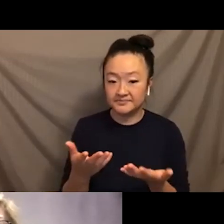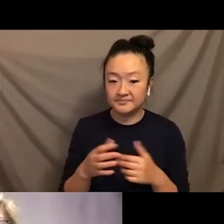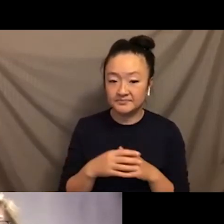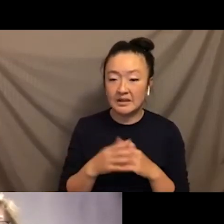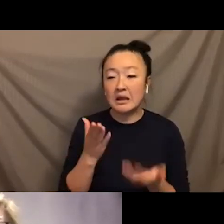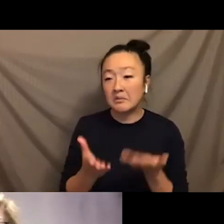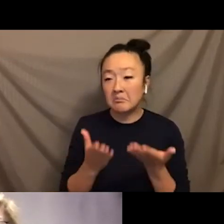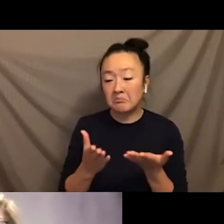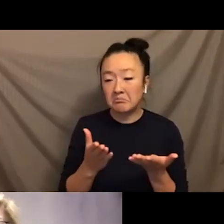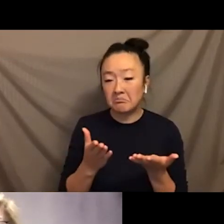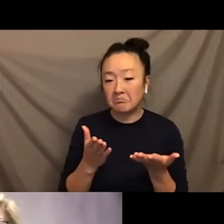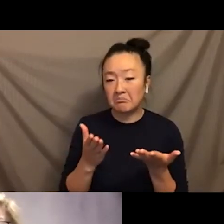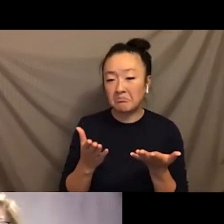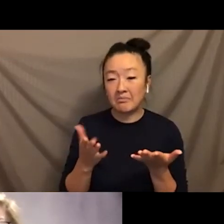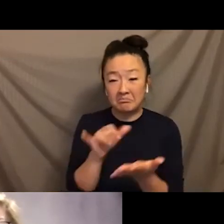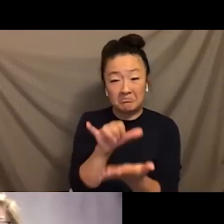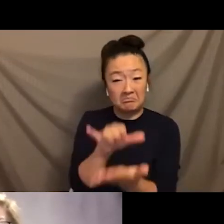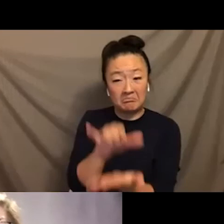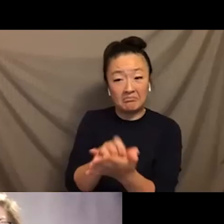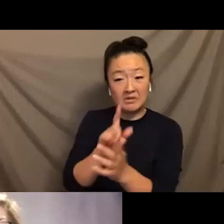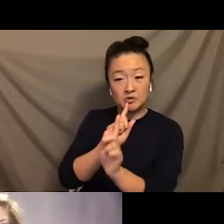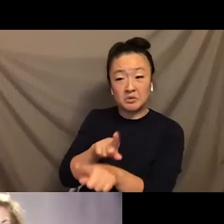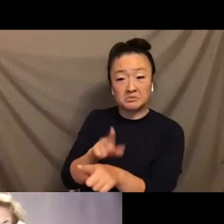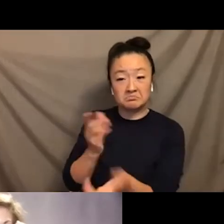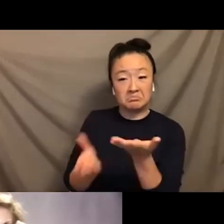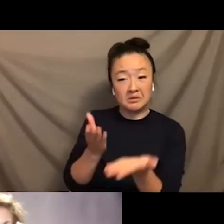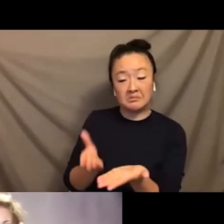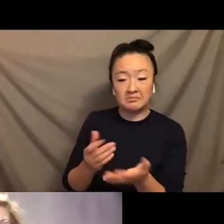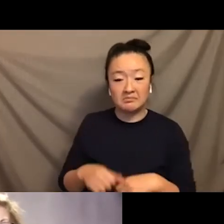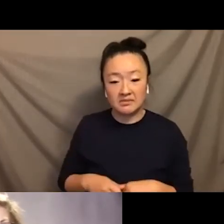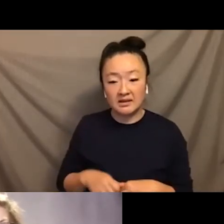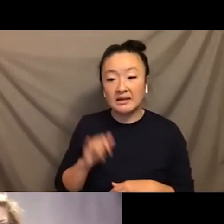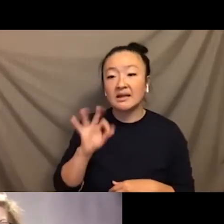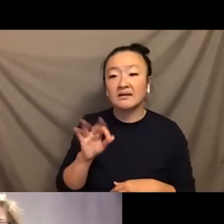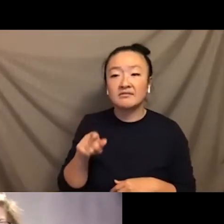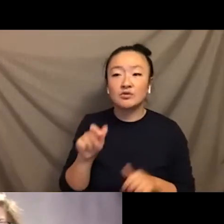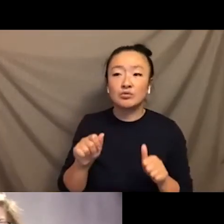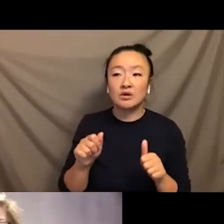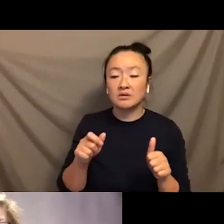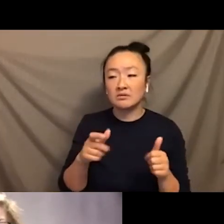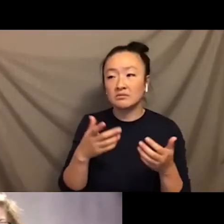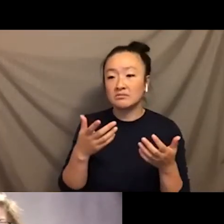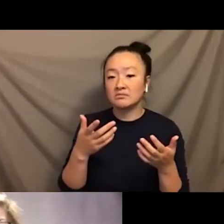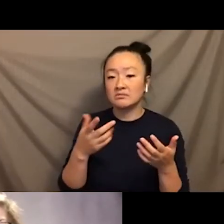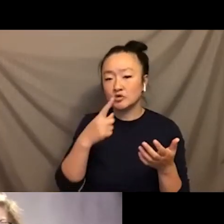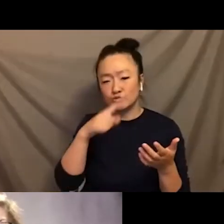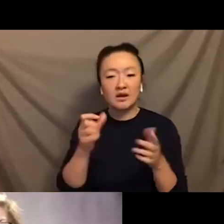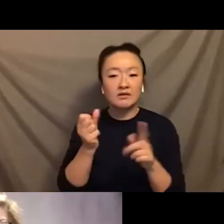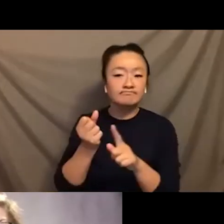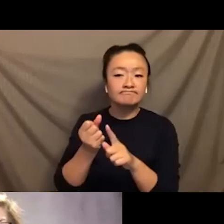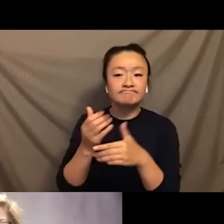maybe this is almost an impossible question, but if you could just share what you hope